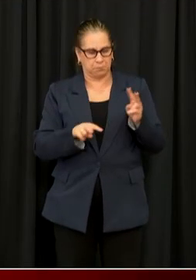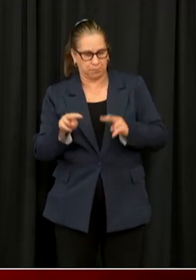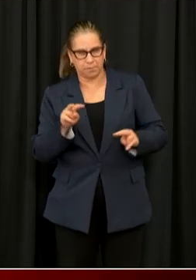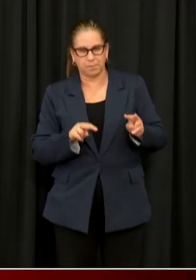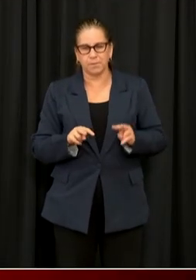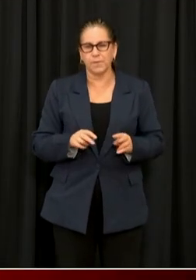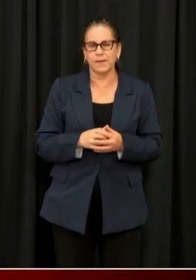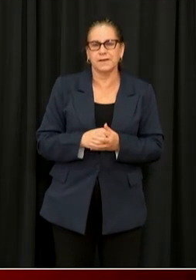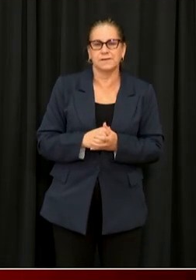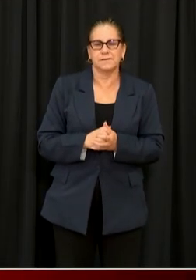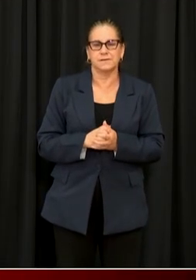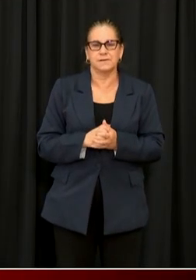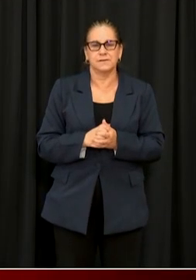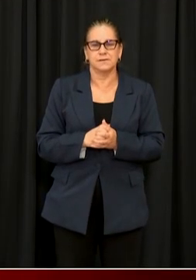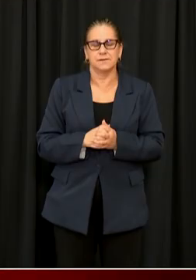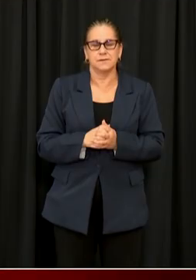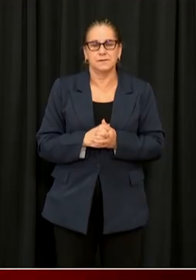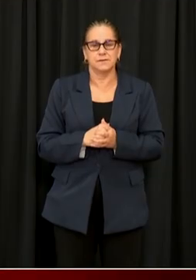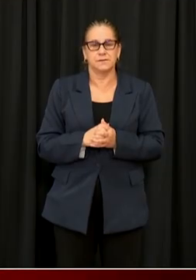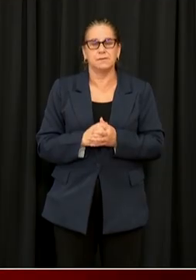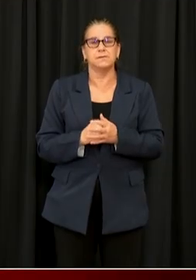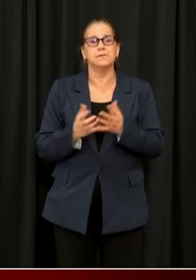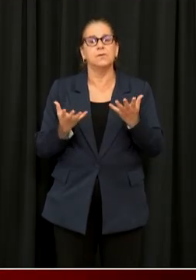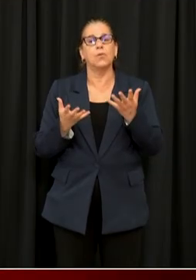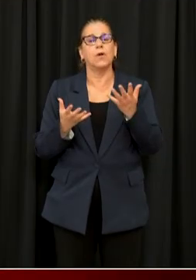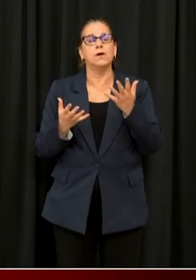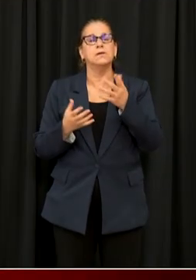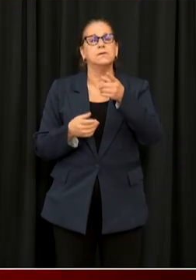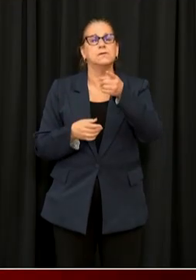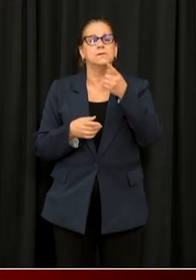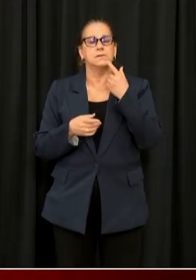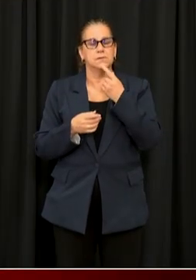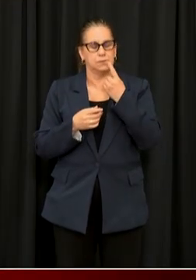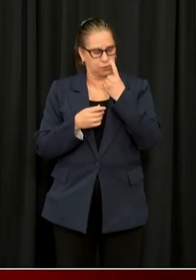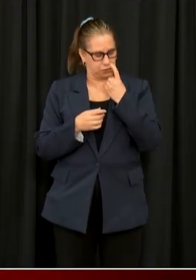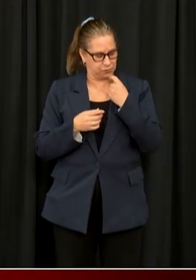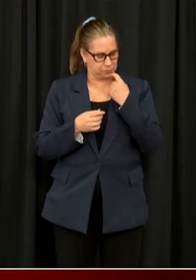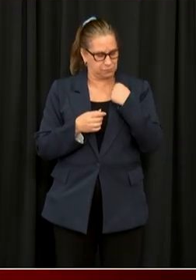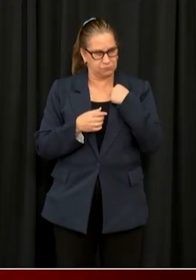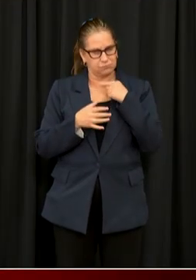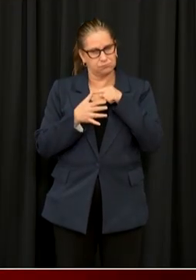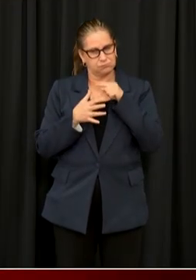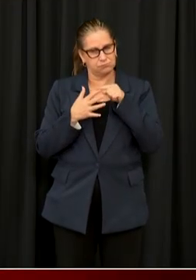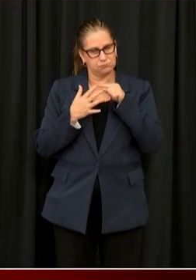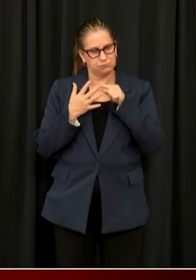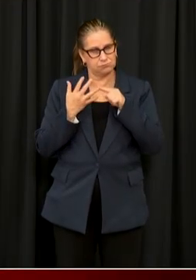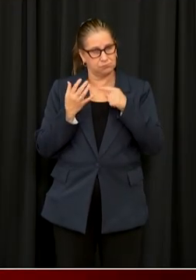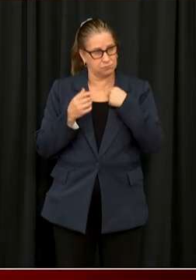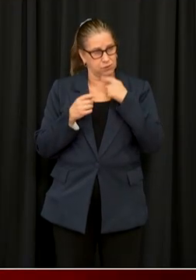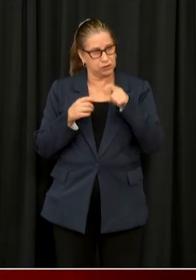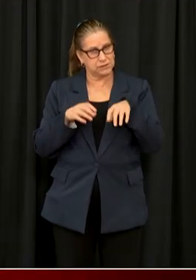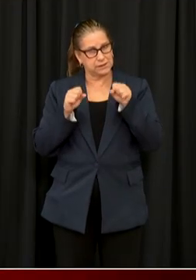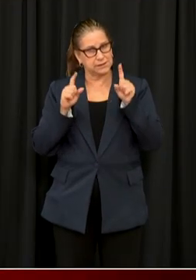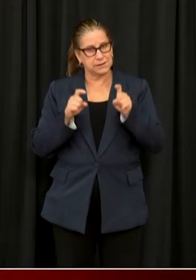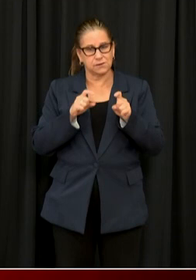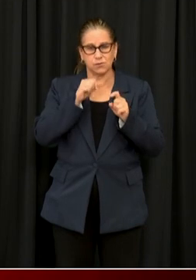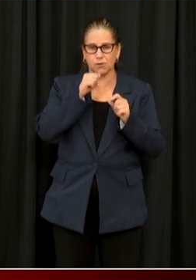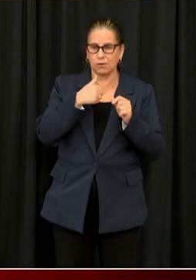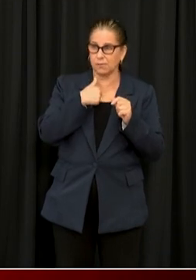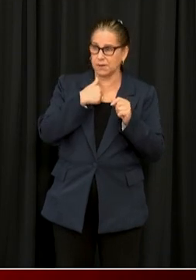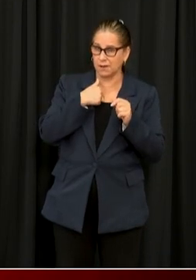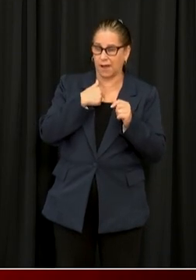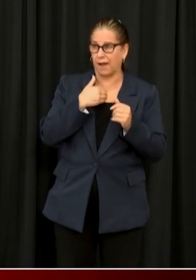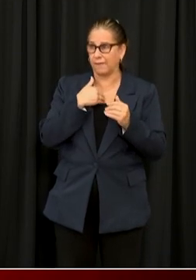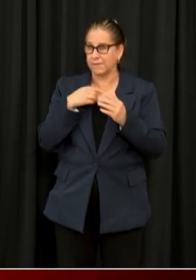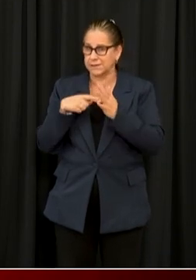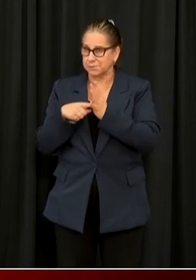ask yourself to figure out if you need a test? So obviously, if you have symptoms, you don't feel well, or you know you've